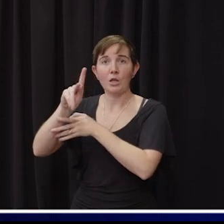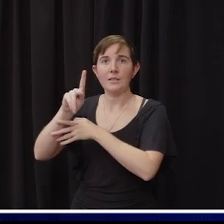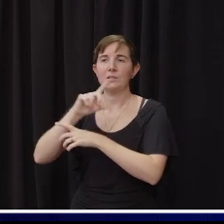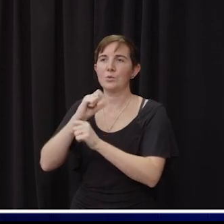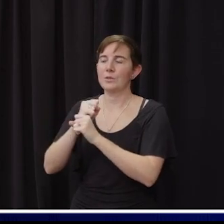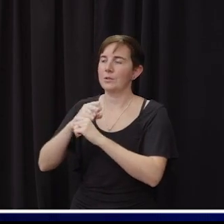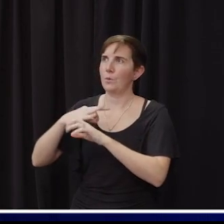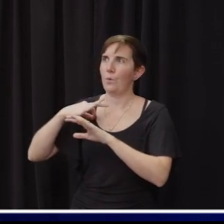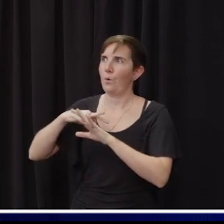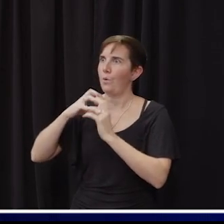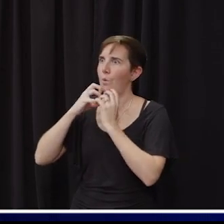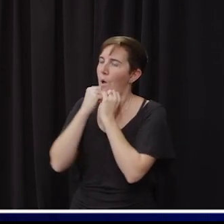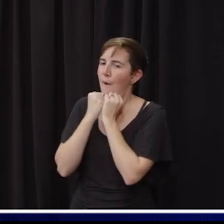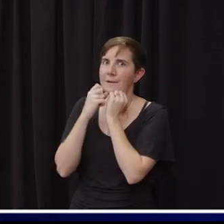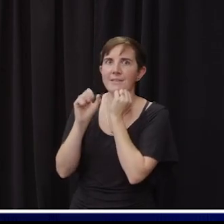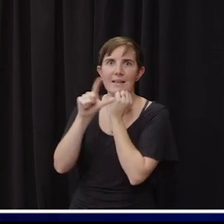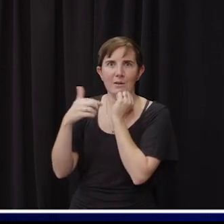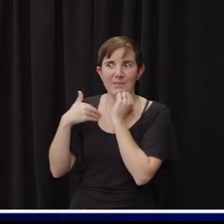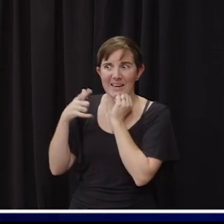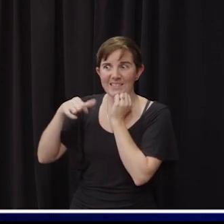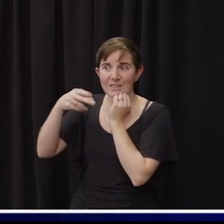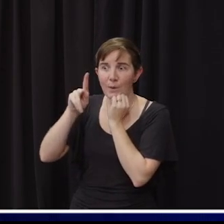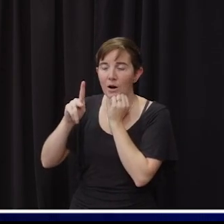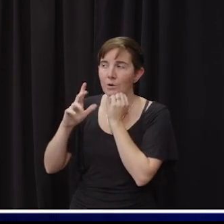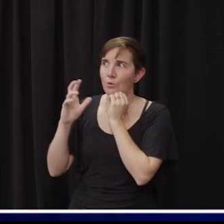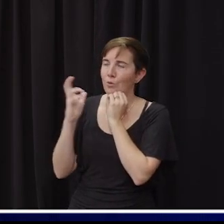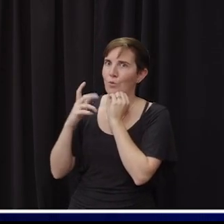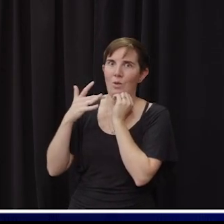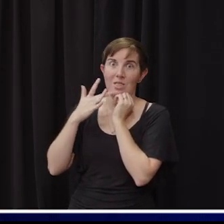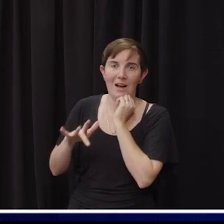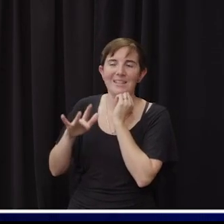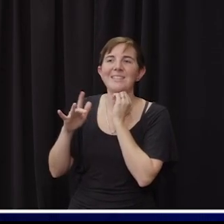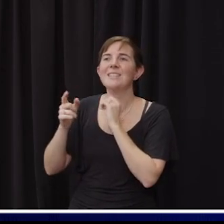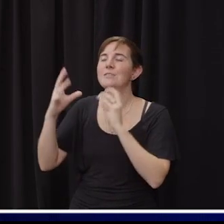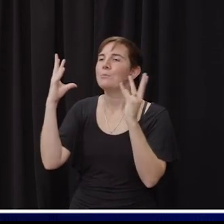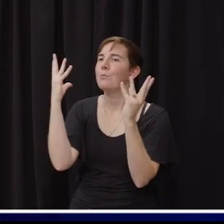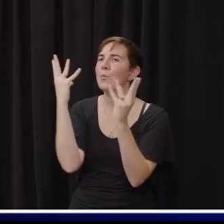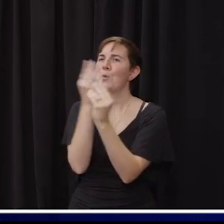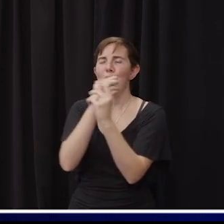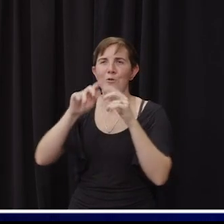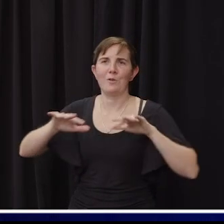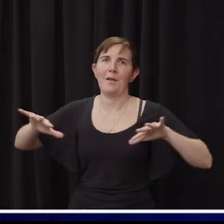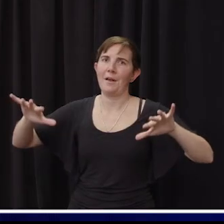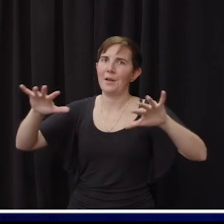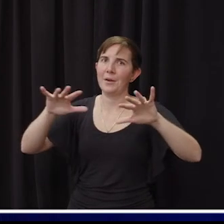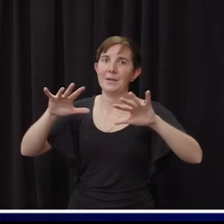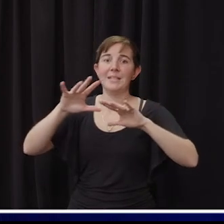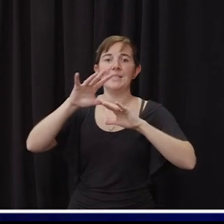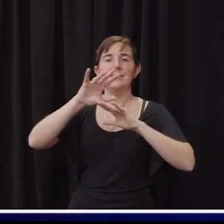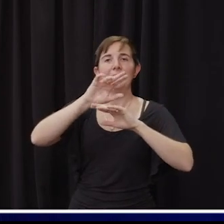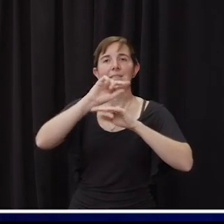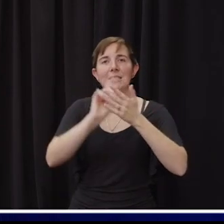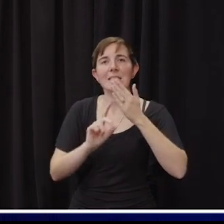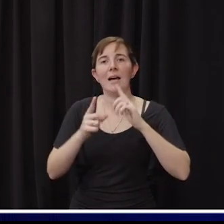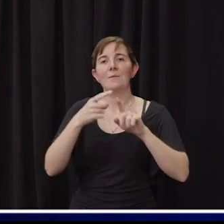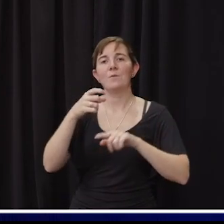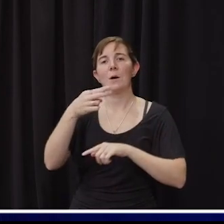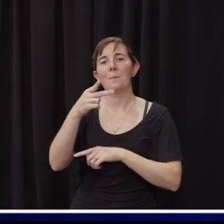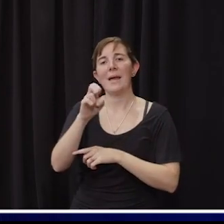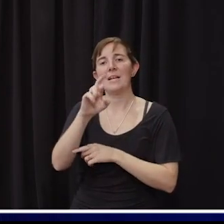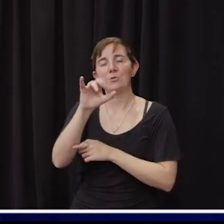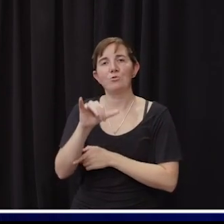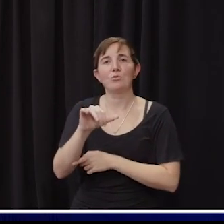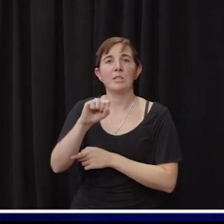St. Louis has this in our city. It's beautiful landscape designed by Henry Shaw. Lots